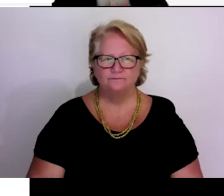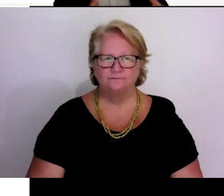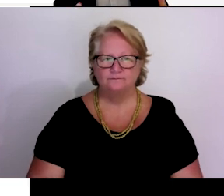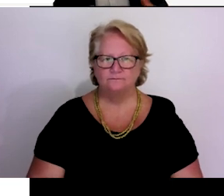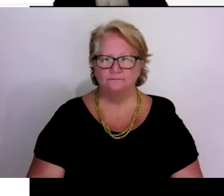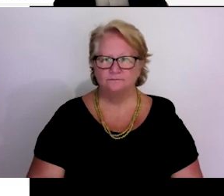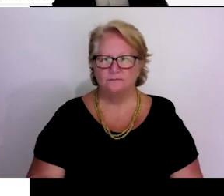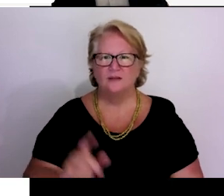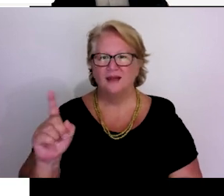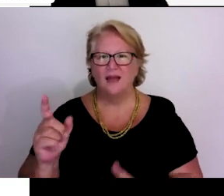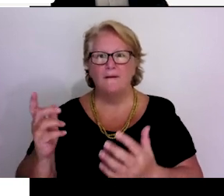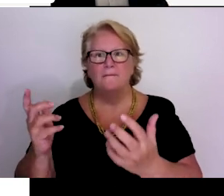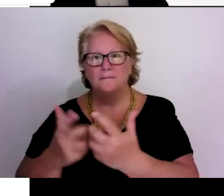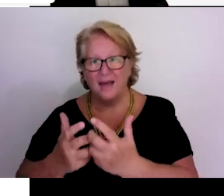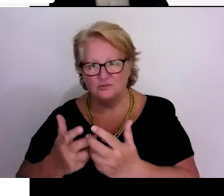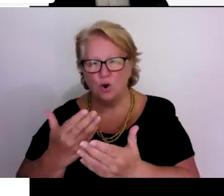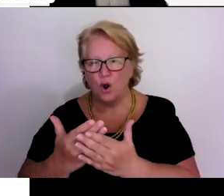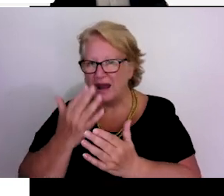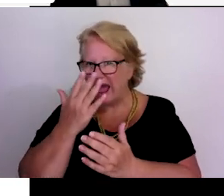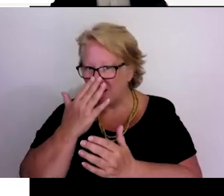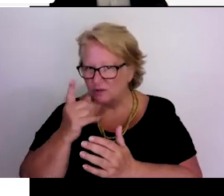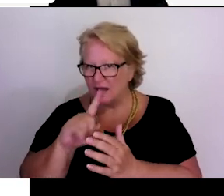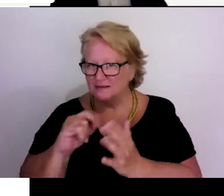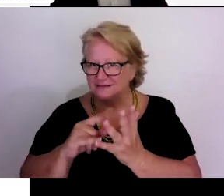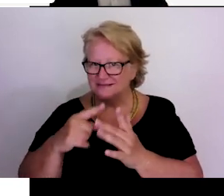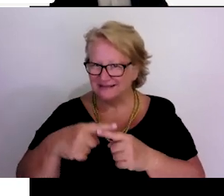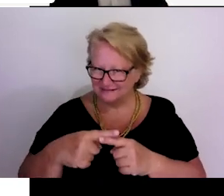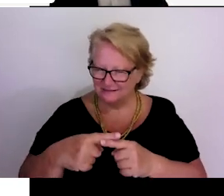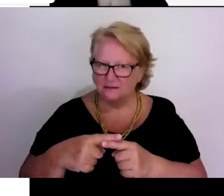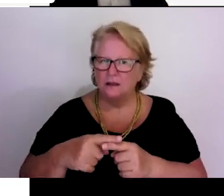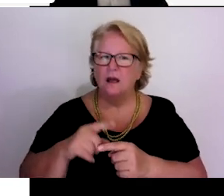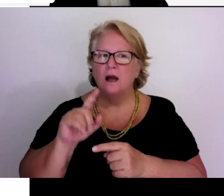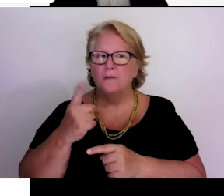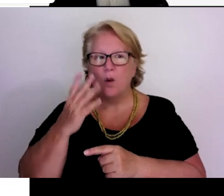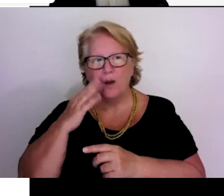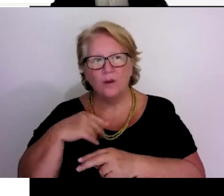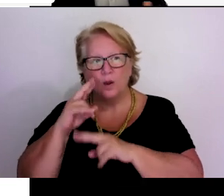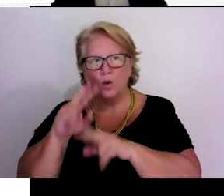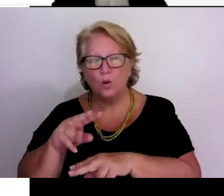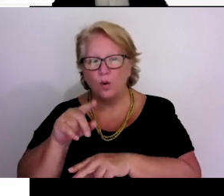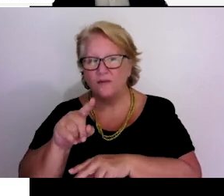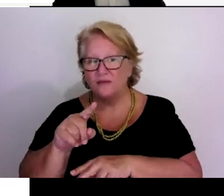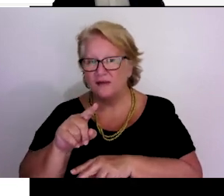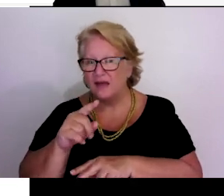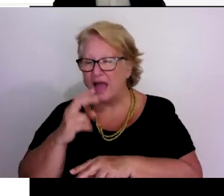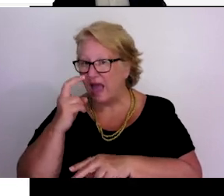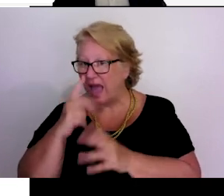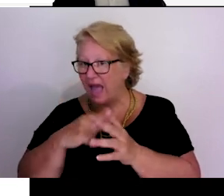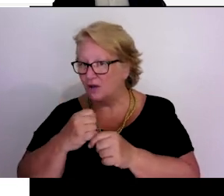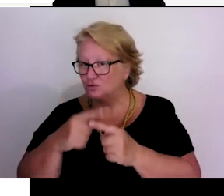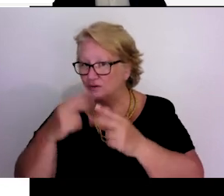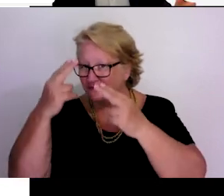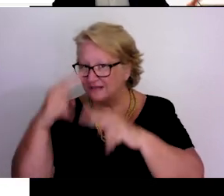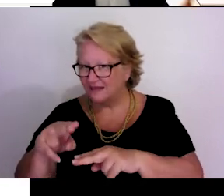of course, because they were matched on age and sex. But of course, when we looked at the age at death, this was different for